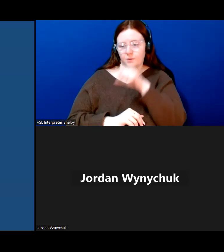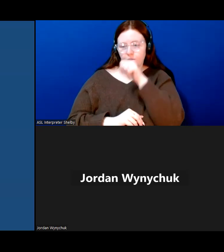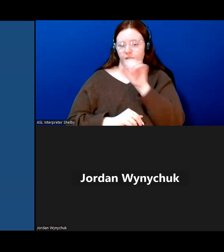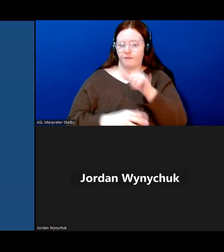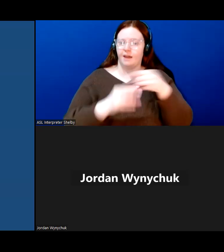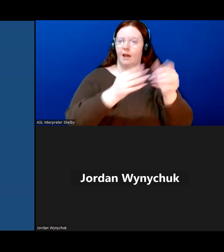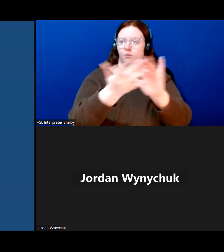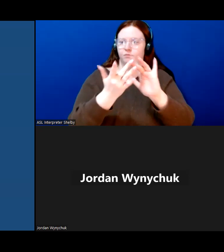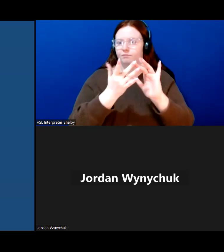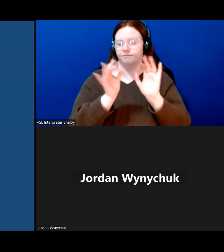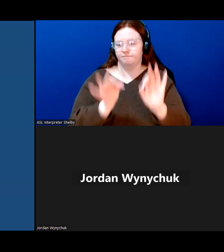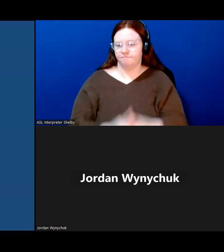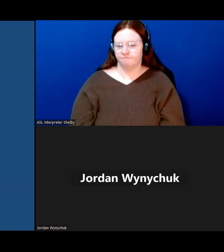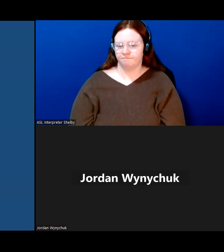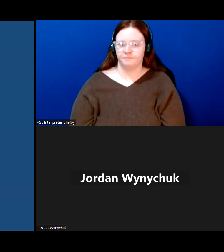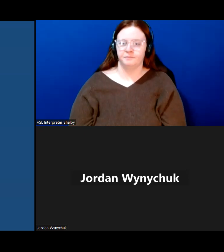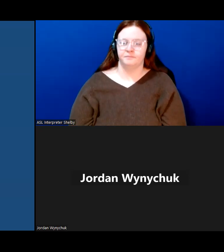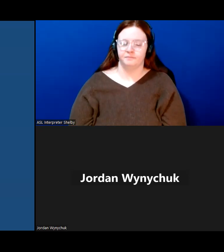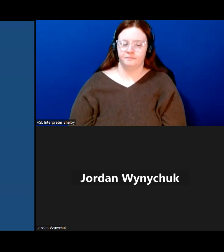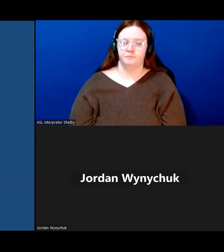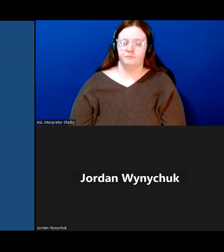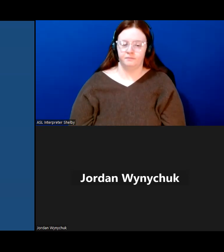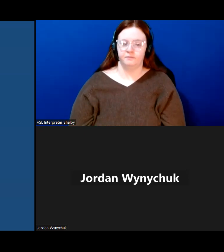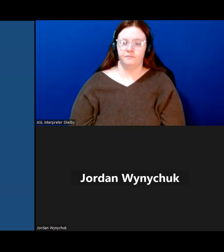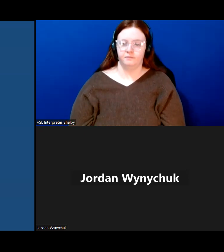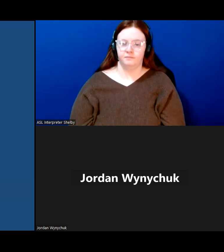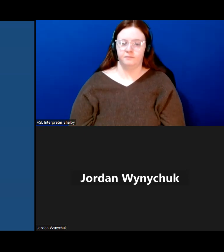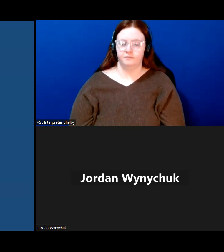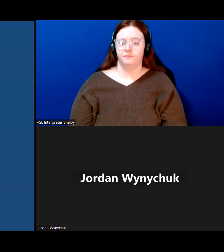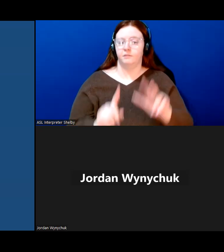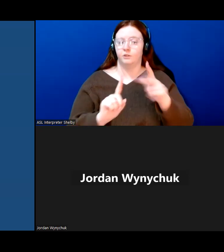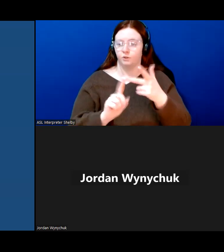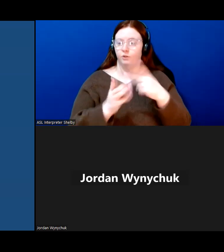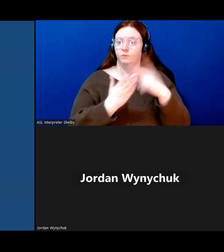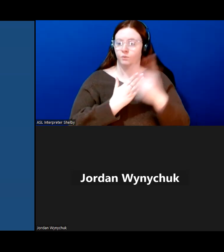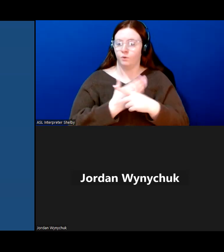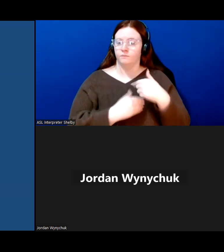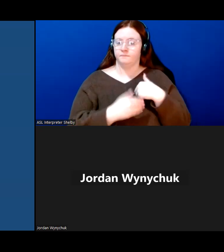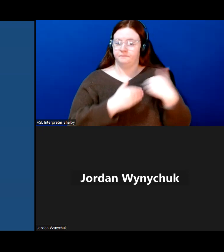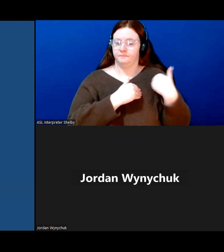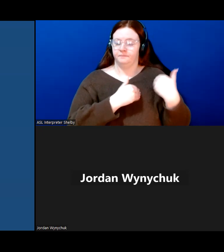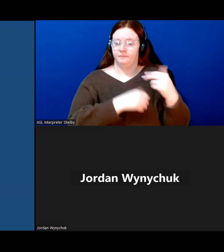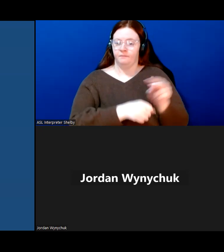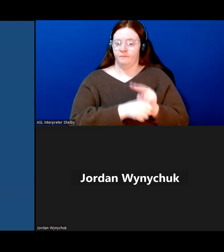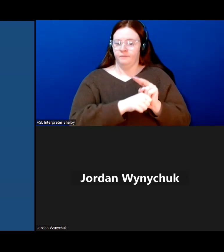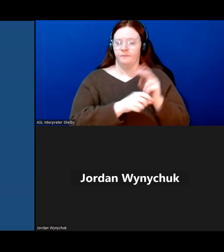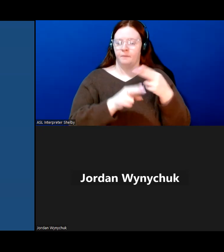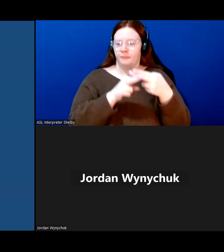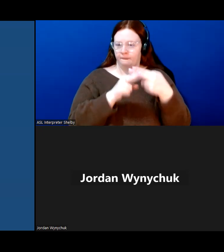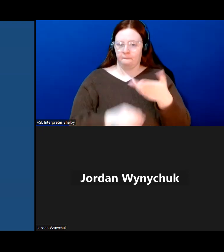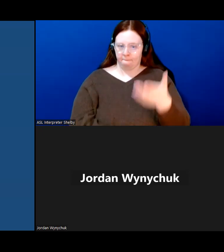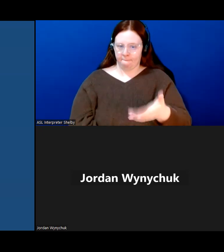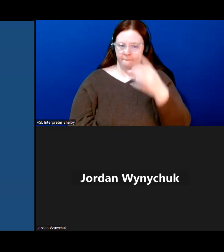outreach. And then the third program that I oversee is Wellness Wednesday. It's one-on-one